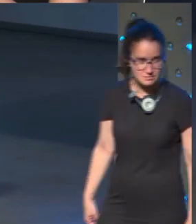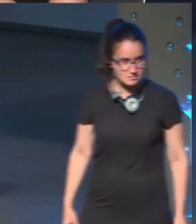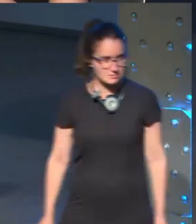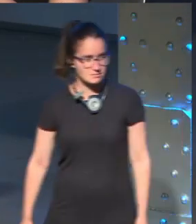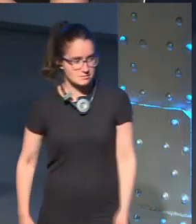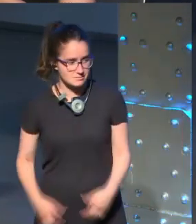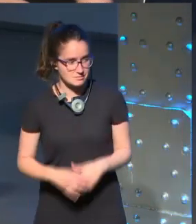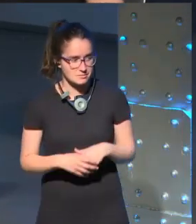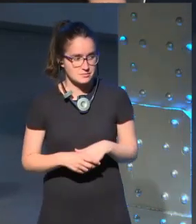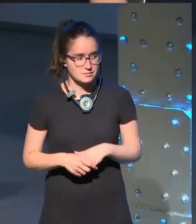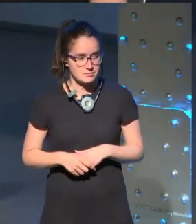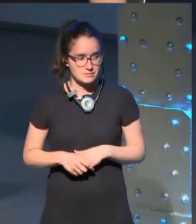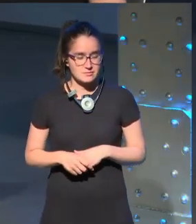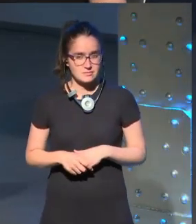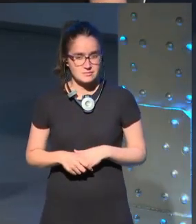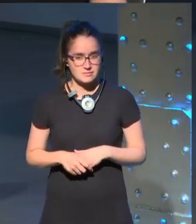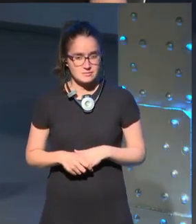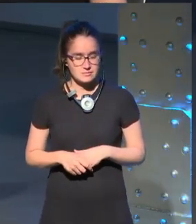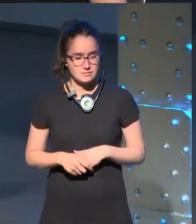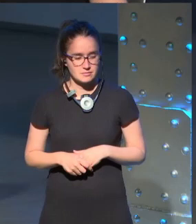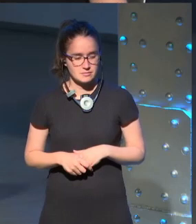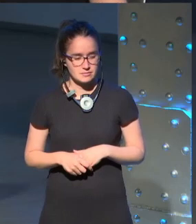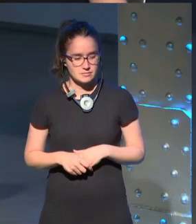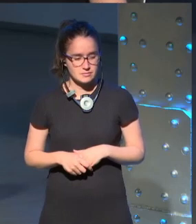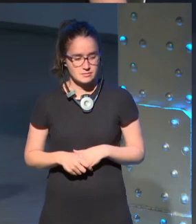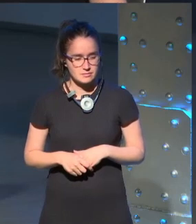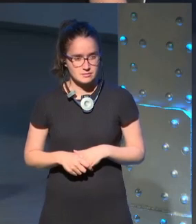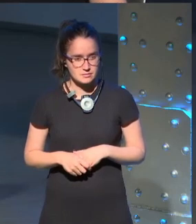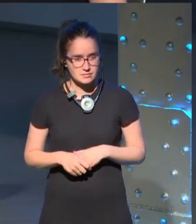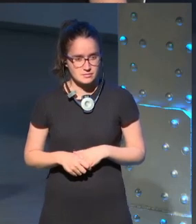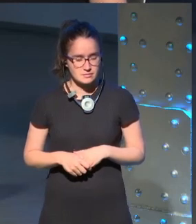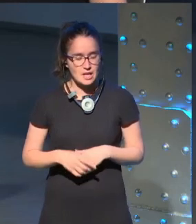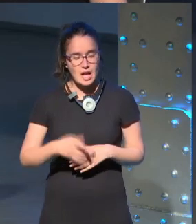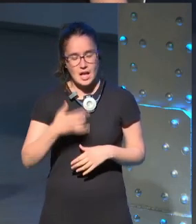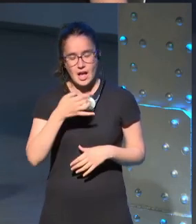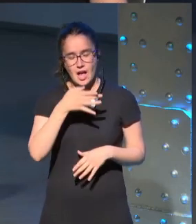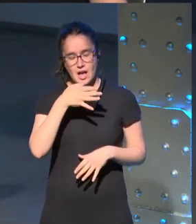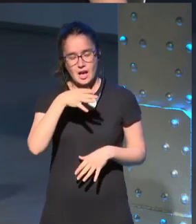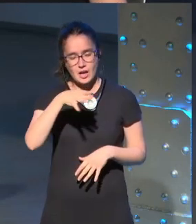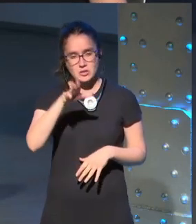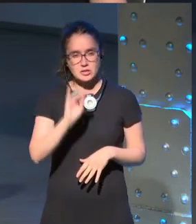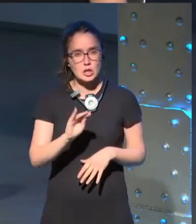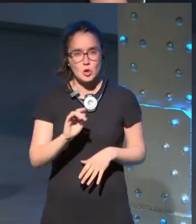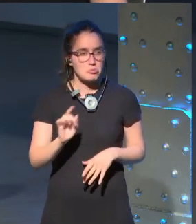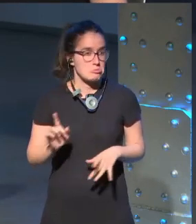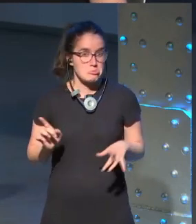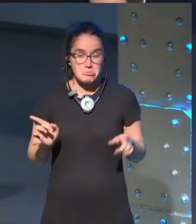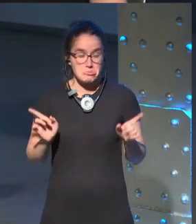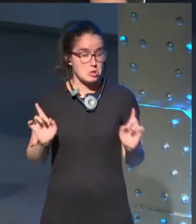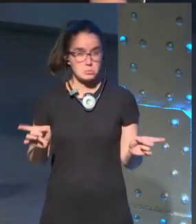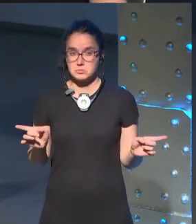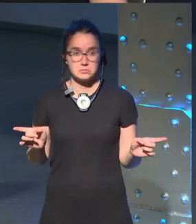see what you mean. Actually, no. I'm not fond of magic